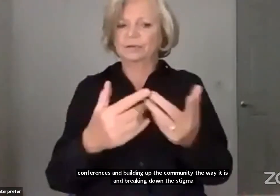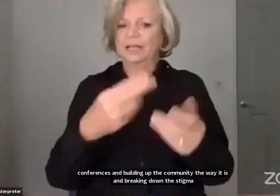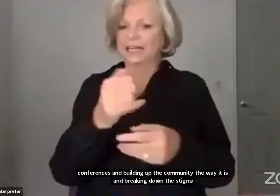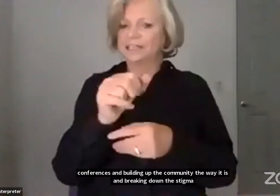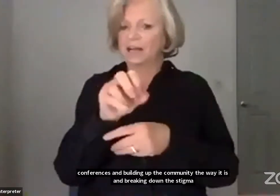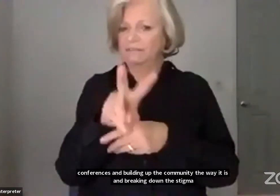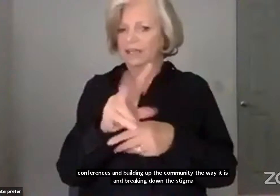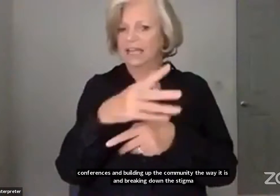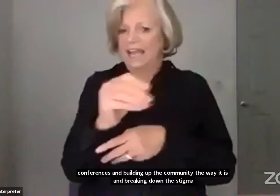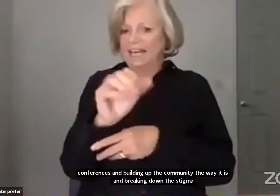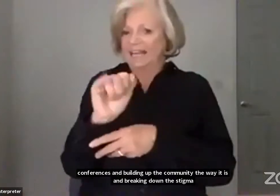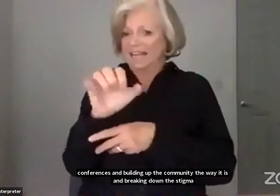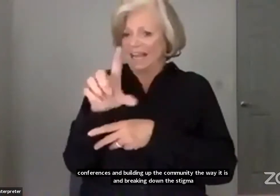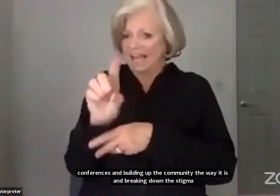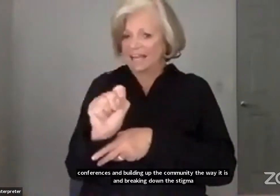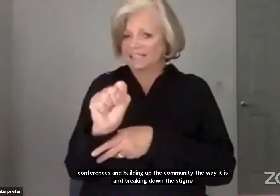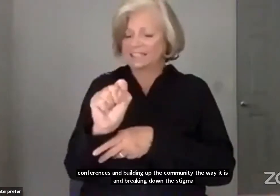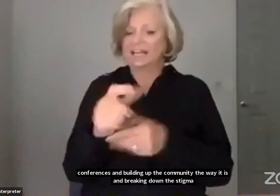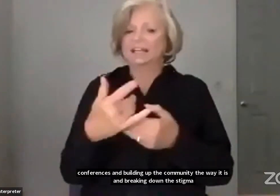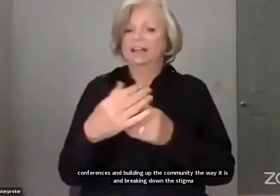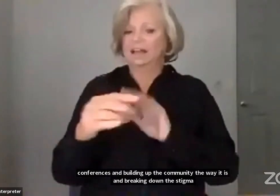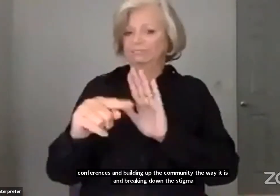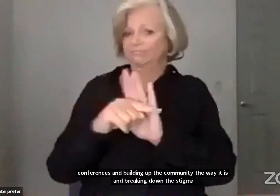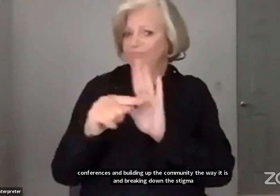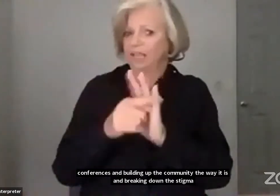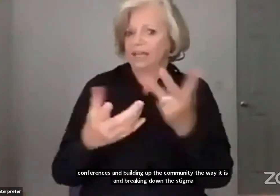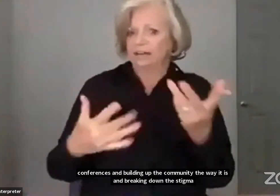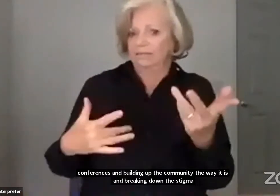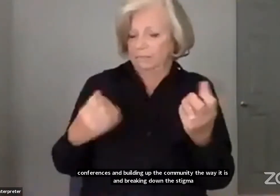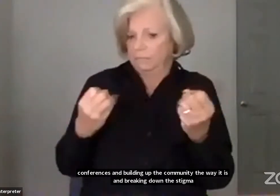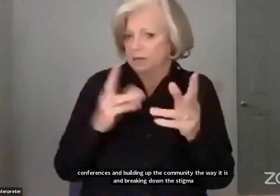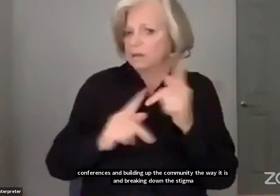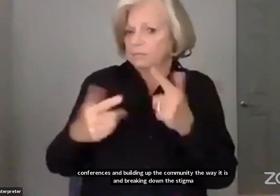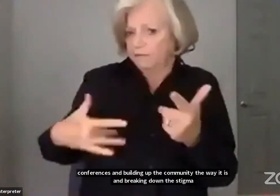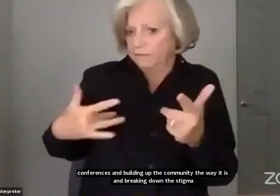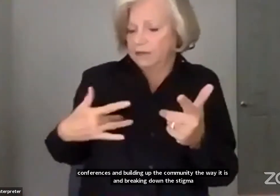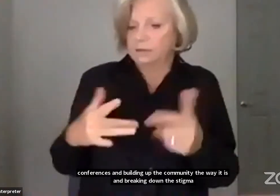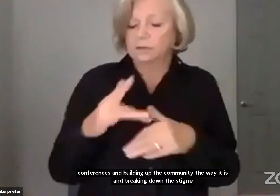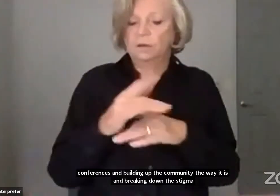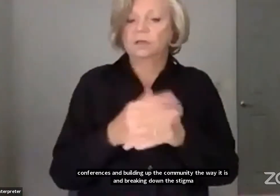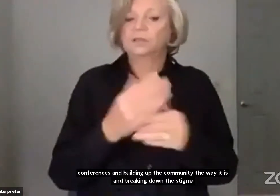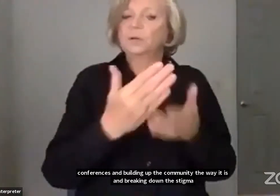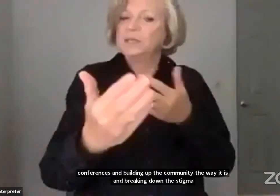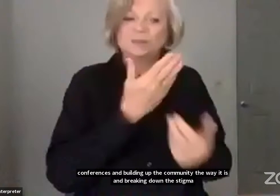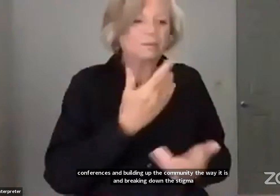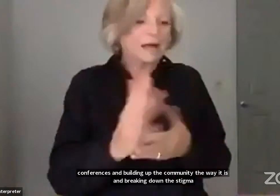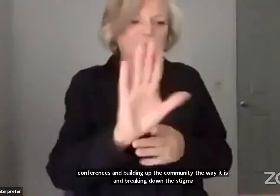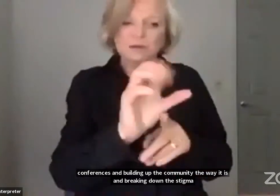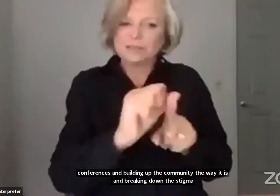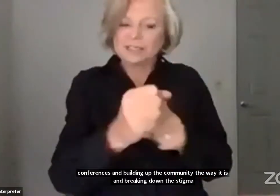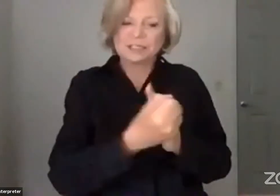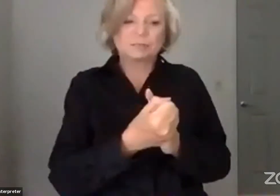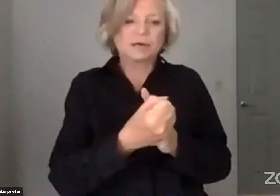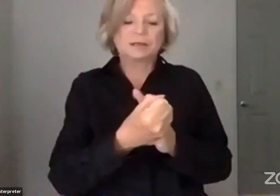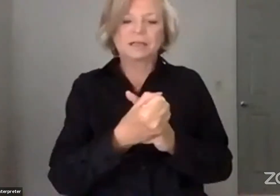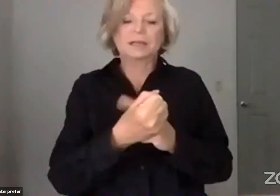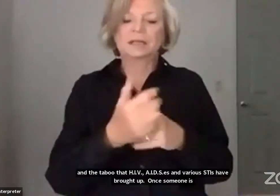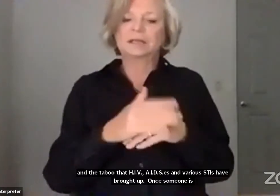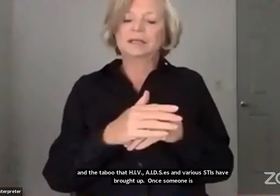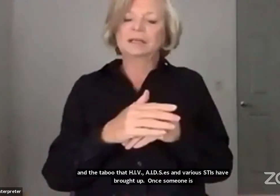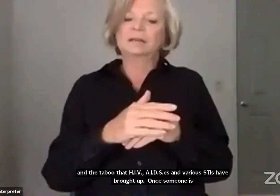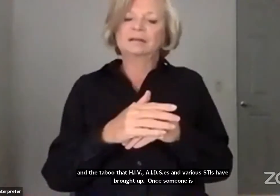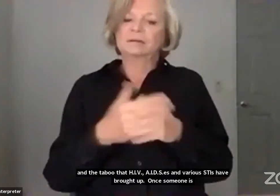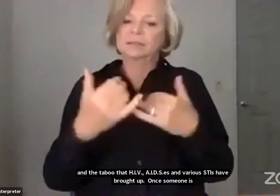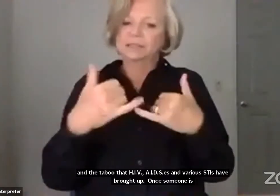various STIs, have brought up. The mere fact that once someone has been diagnosed with the STI, they are more susceptible to